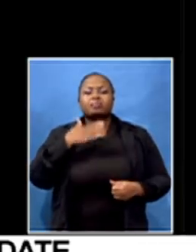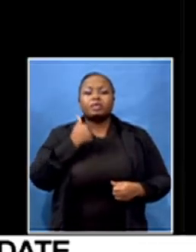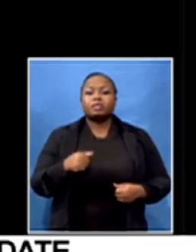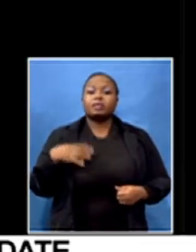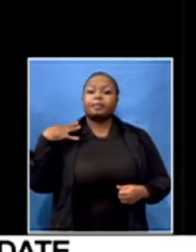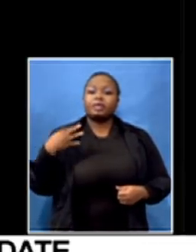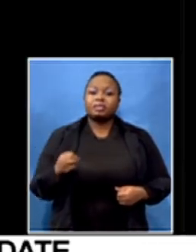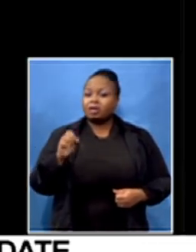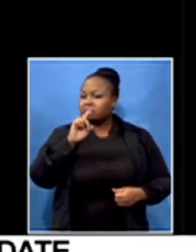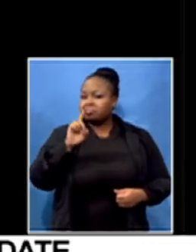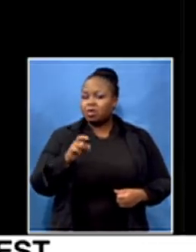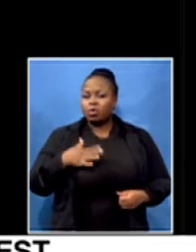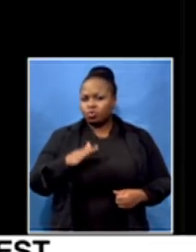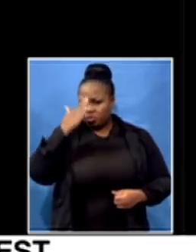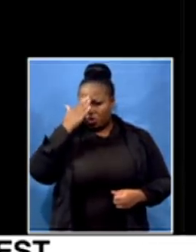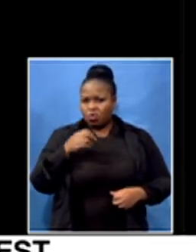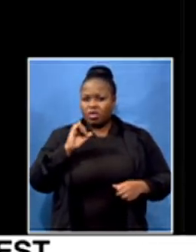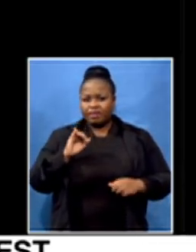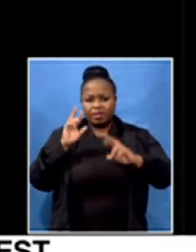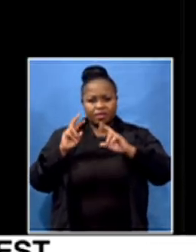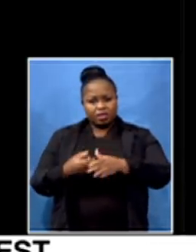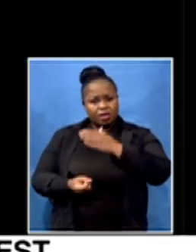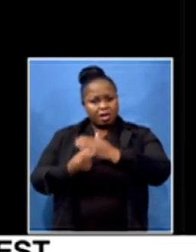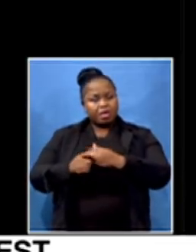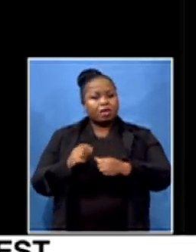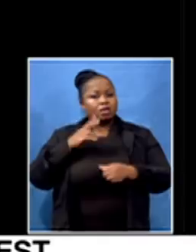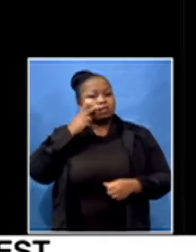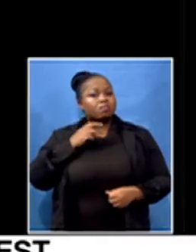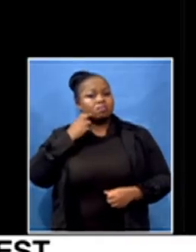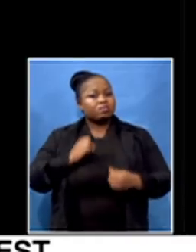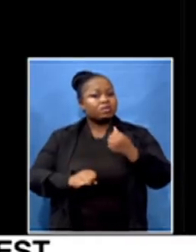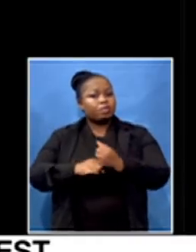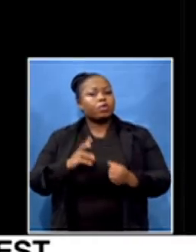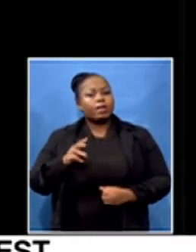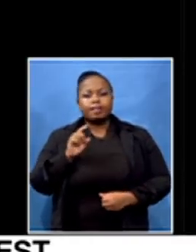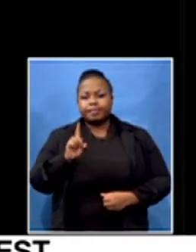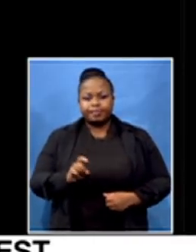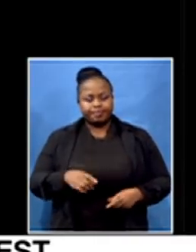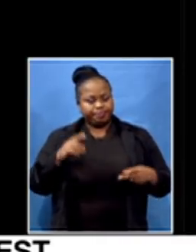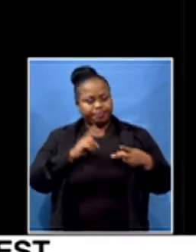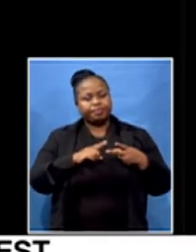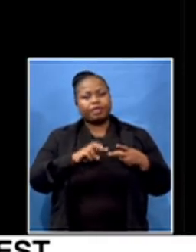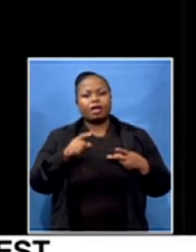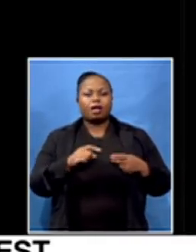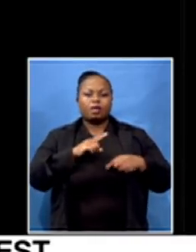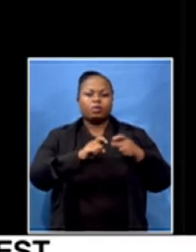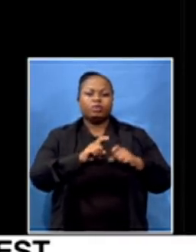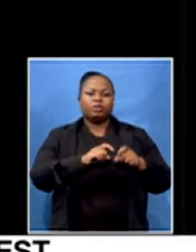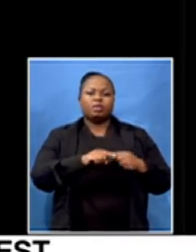support such an investigation? Just another question regarding the hotspots. You mentioned